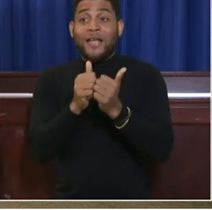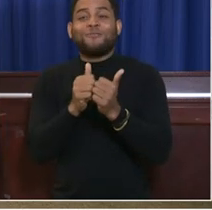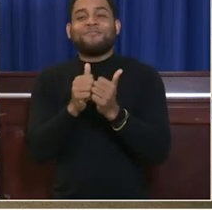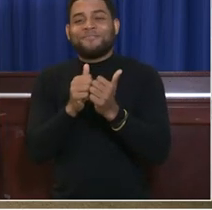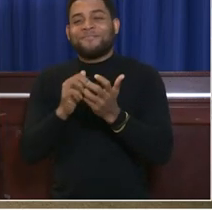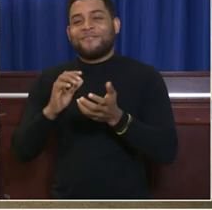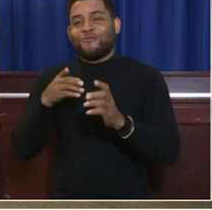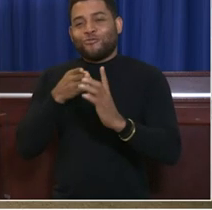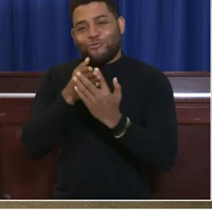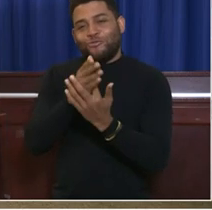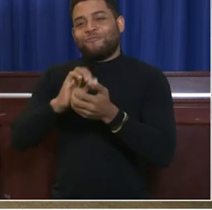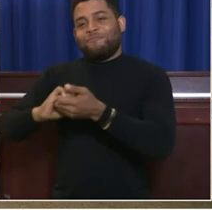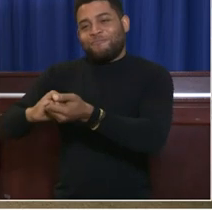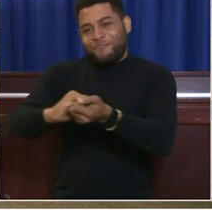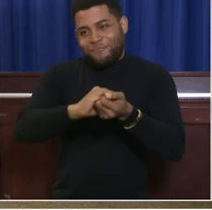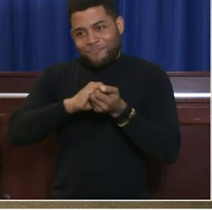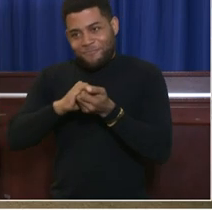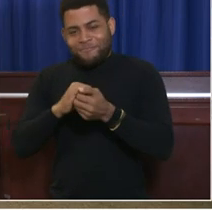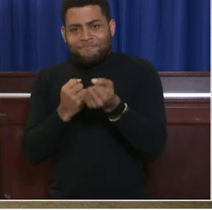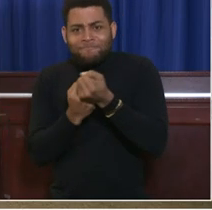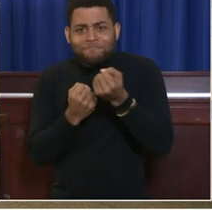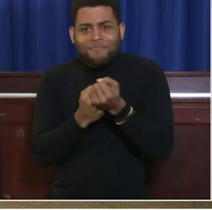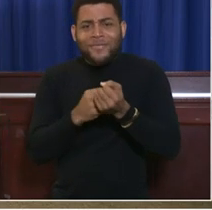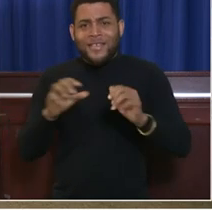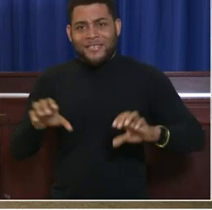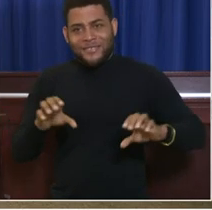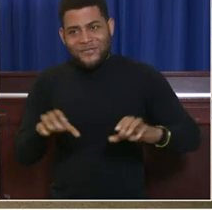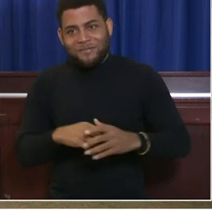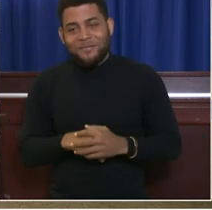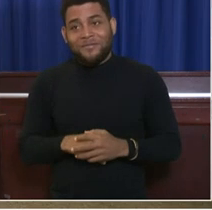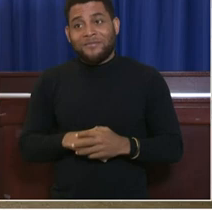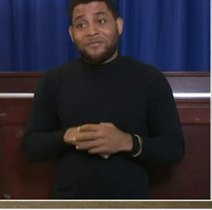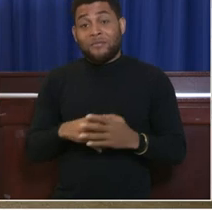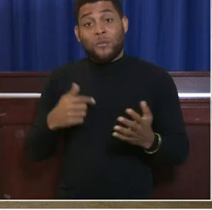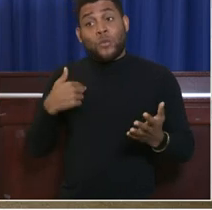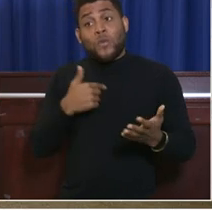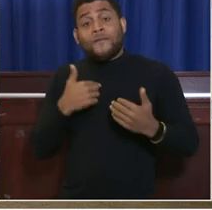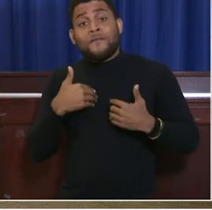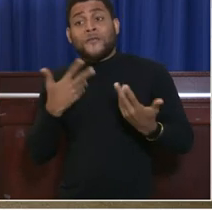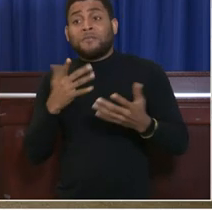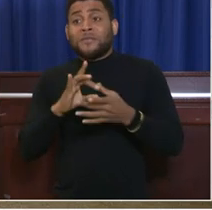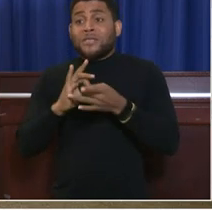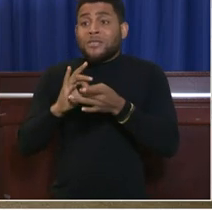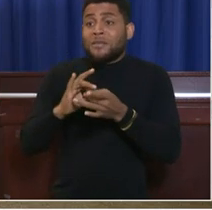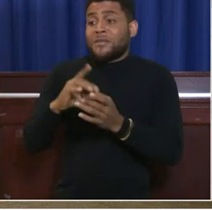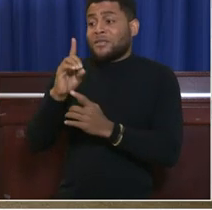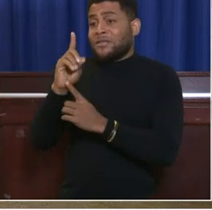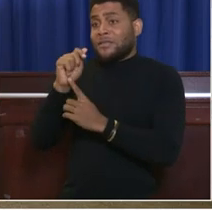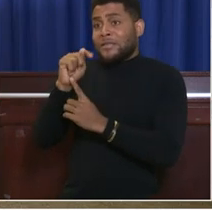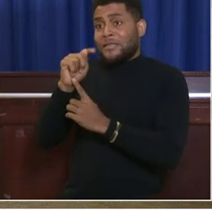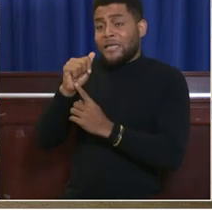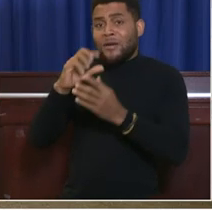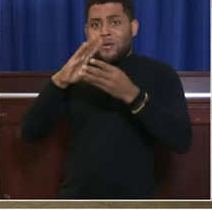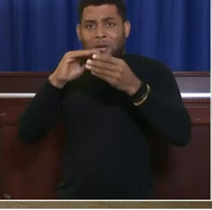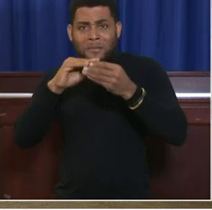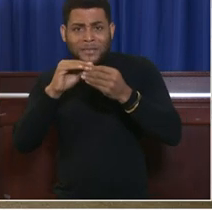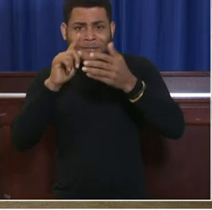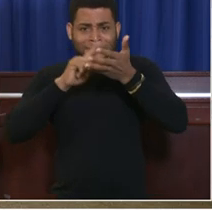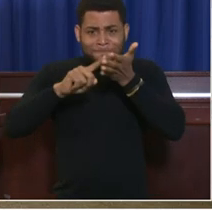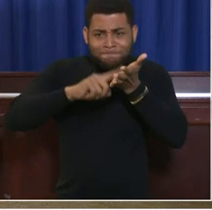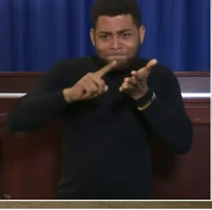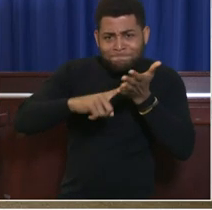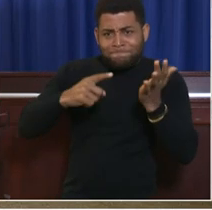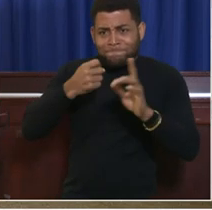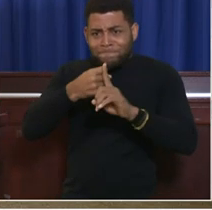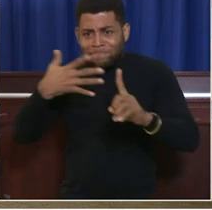of those constant conversations and looking into data, MPD, along with the Court Services and Offender Supervision Agency,